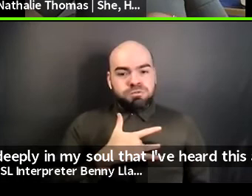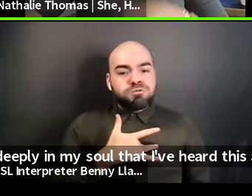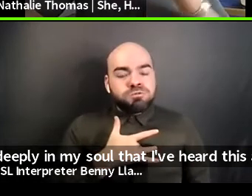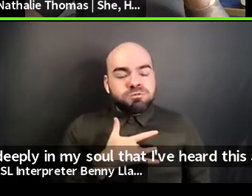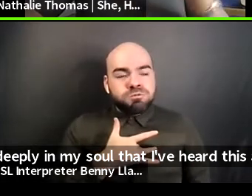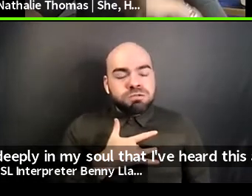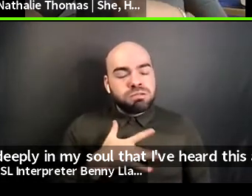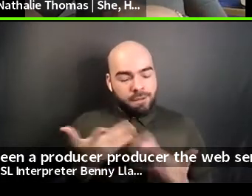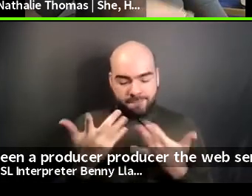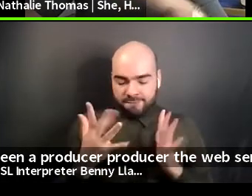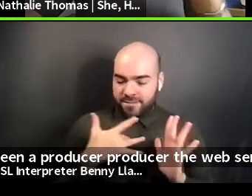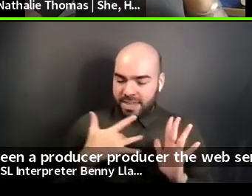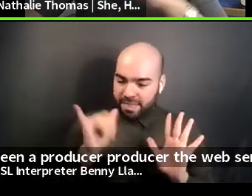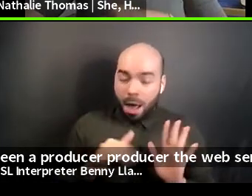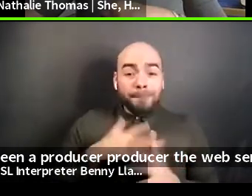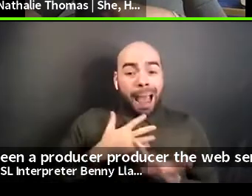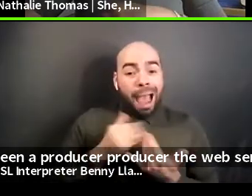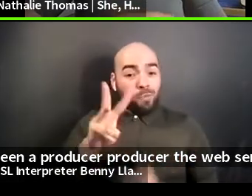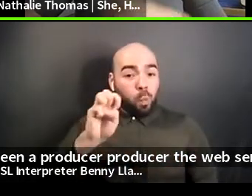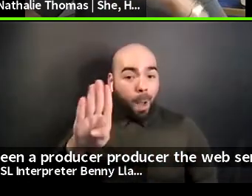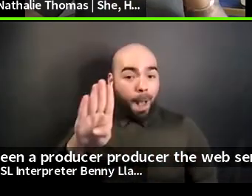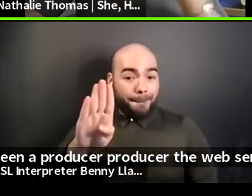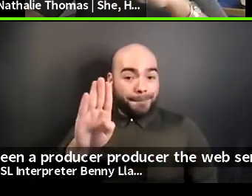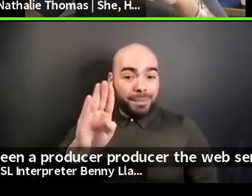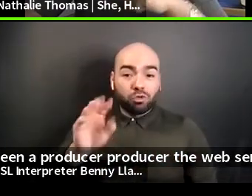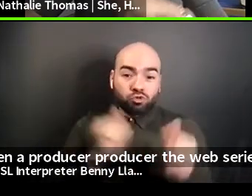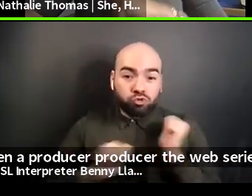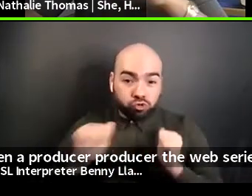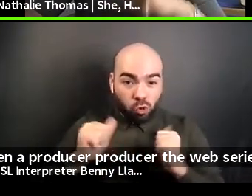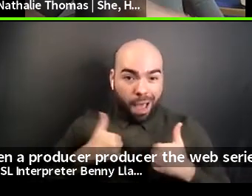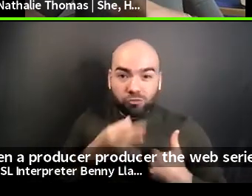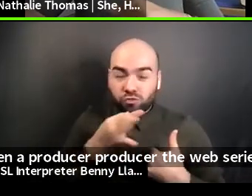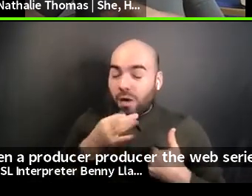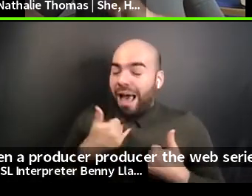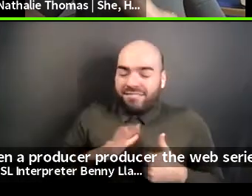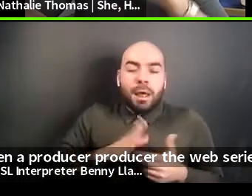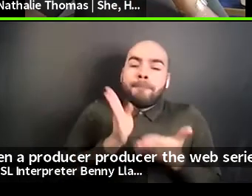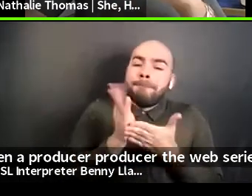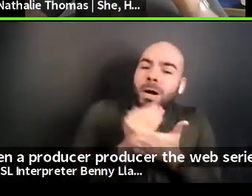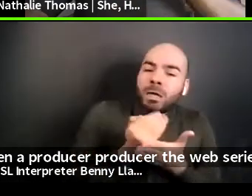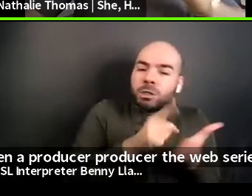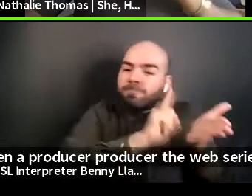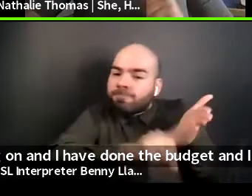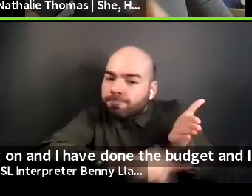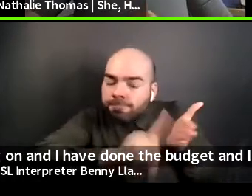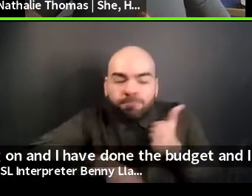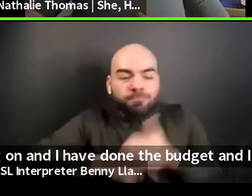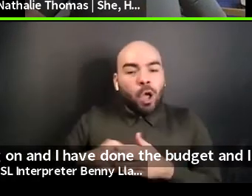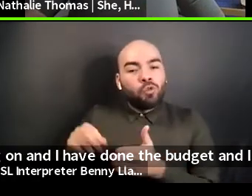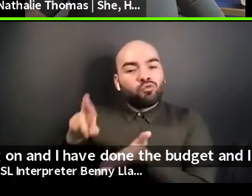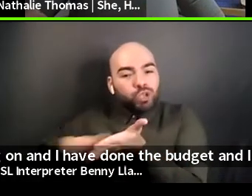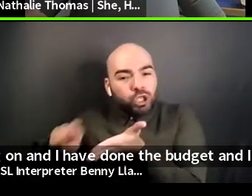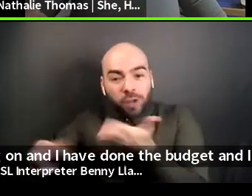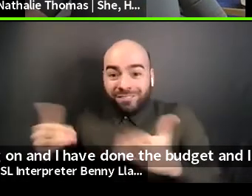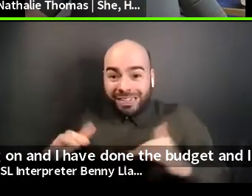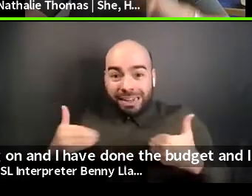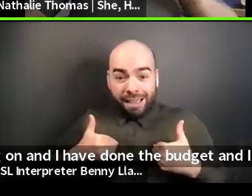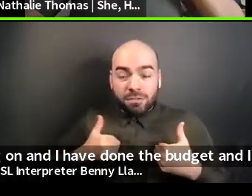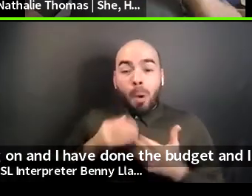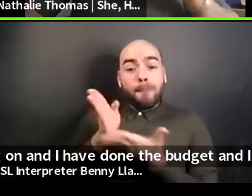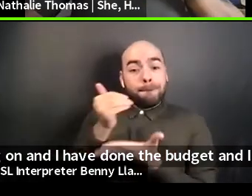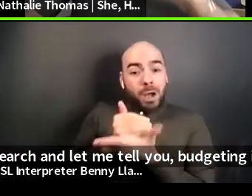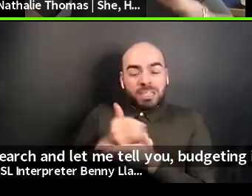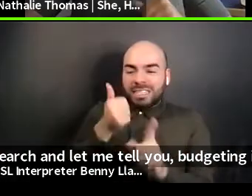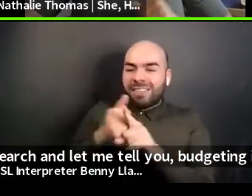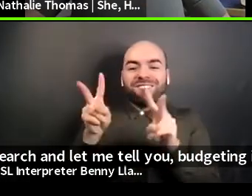web series that I'm working on, and I have done the budget and I have done the research. And let me tell you, budgeting is a values-based process.